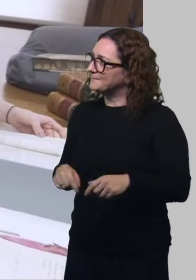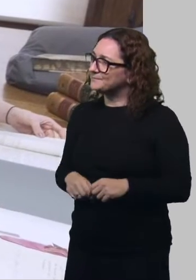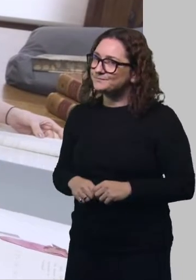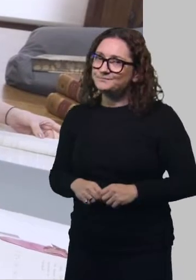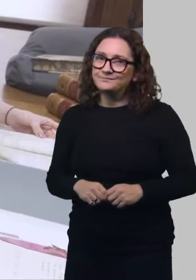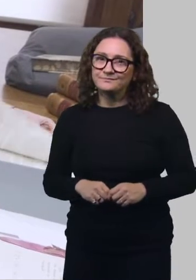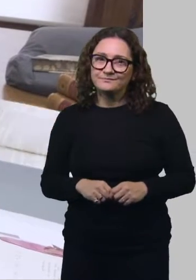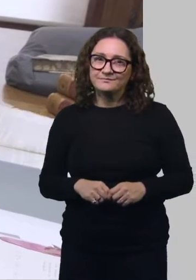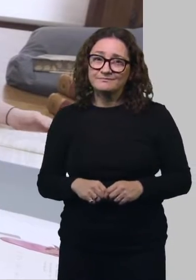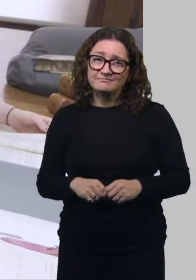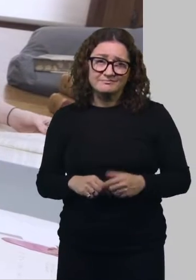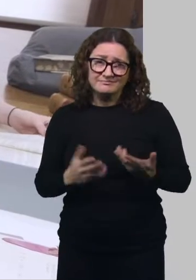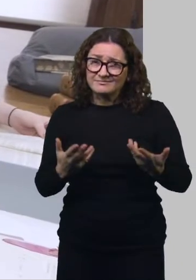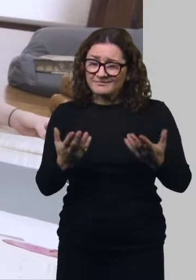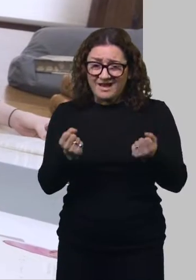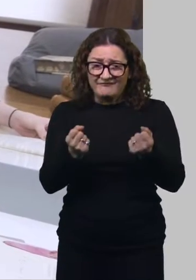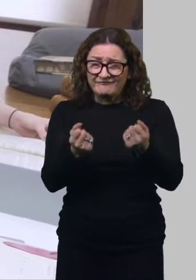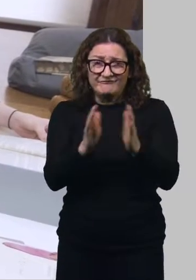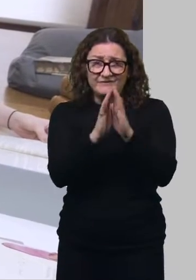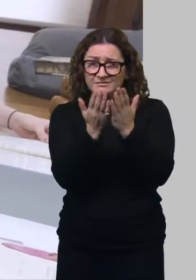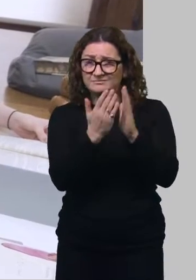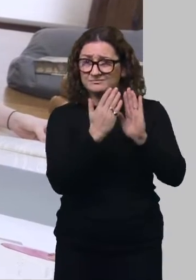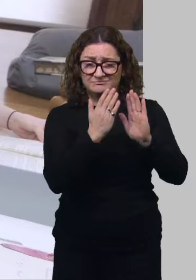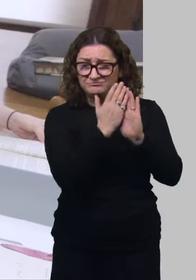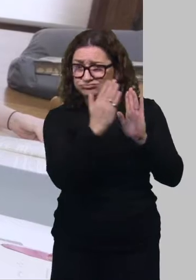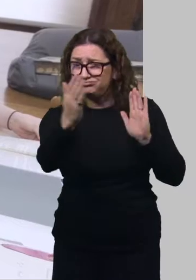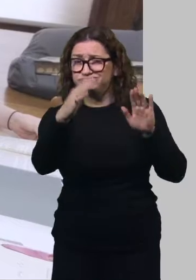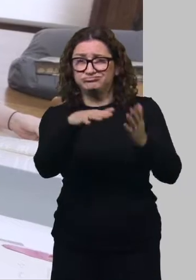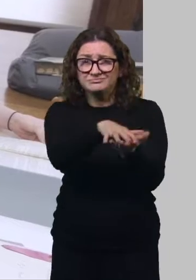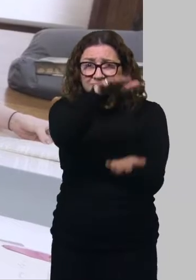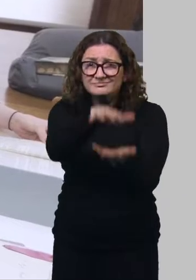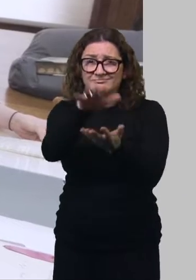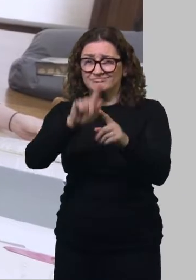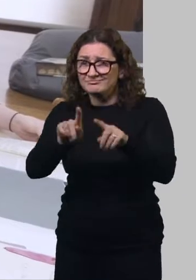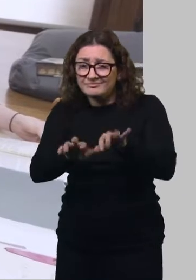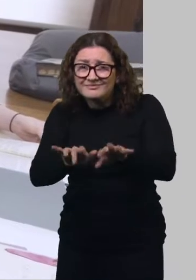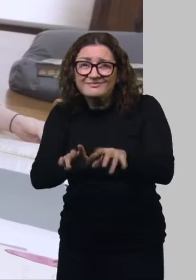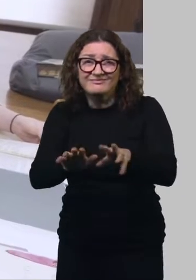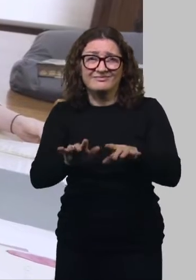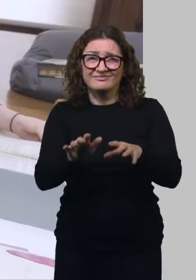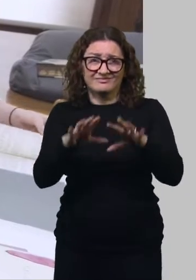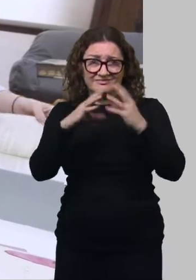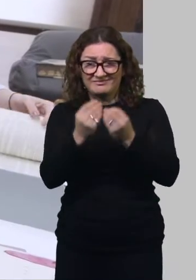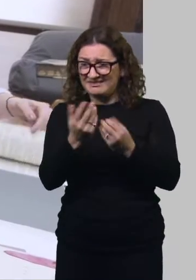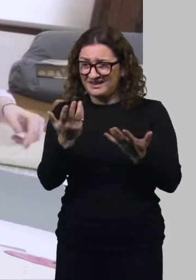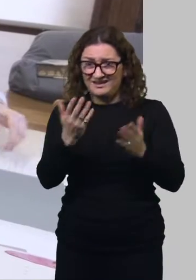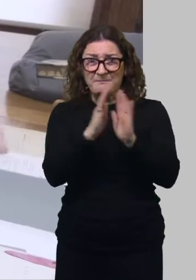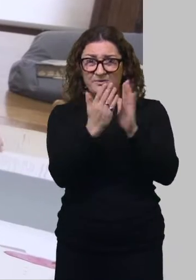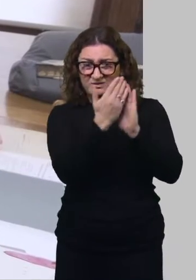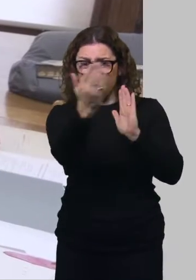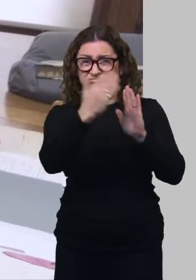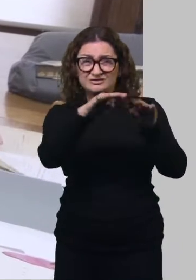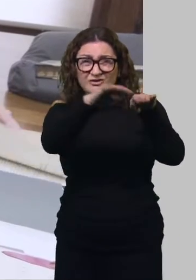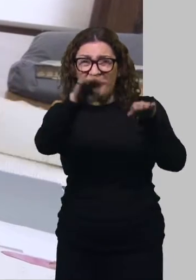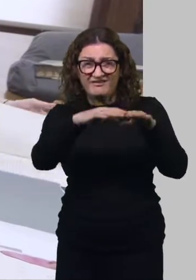digital. We have more than 13 kilometres of physical archives stored in the Victoria Tower and more than 22 terabytes of digital archives held in